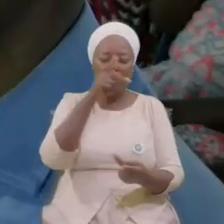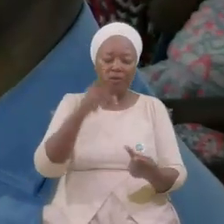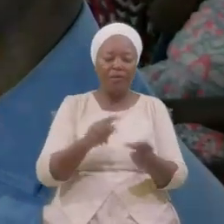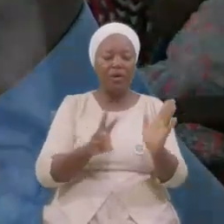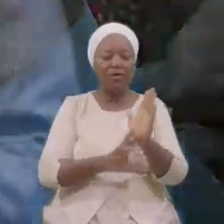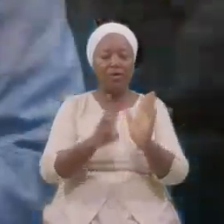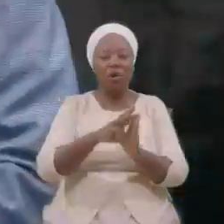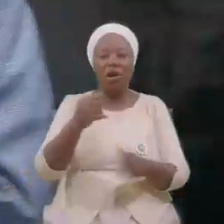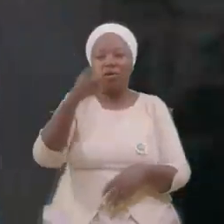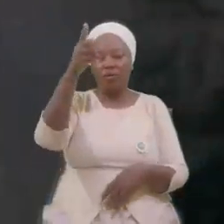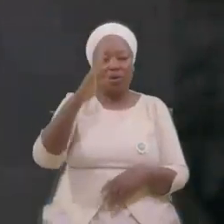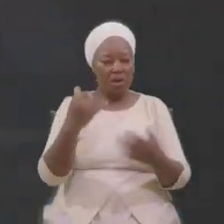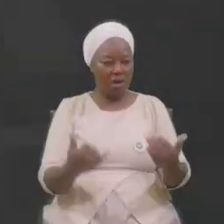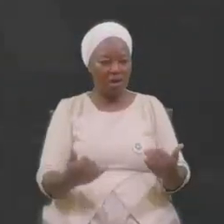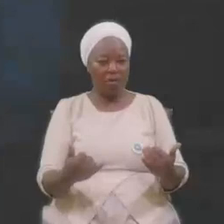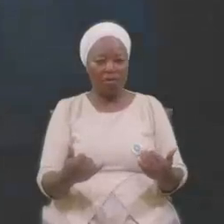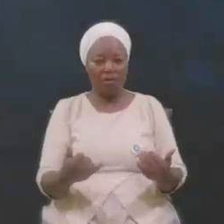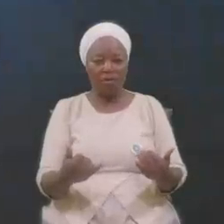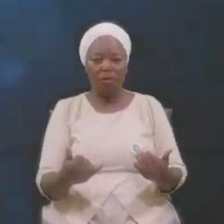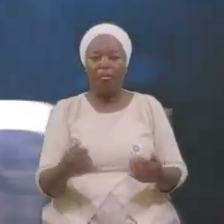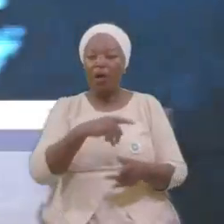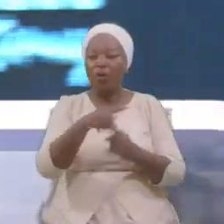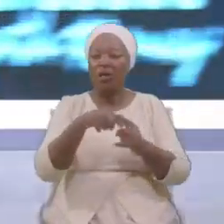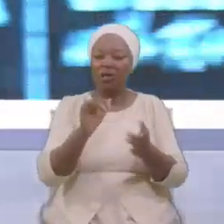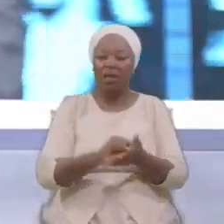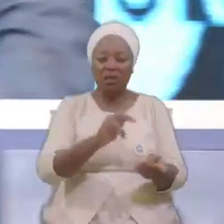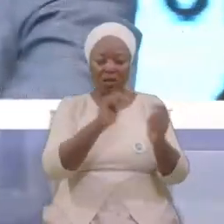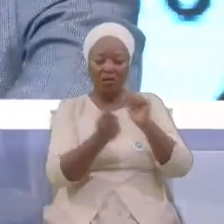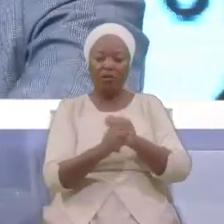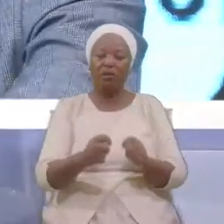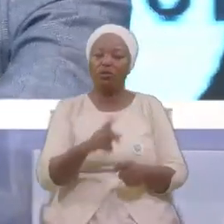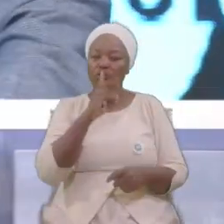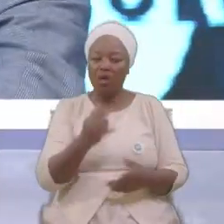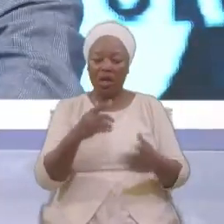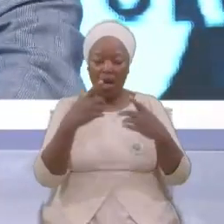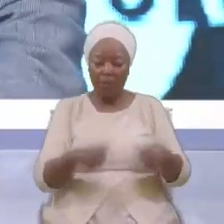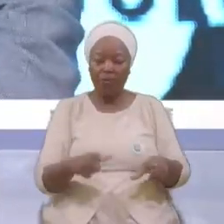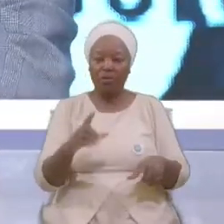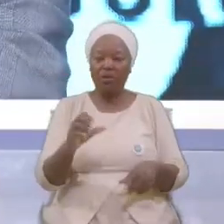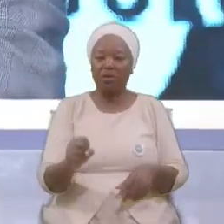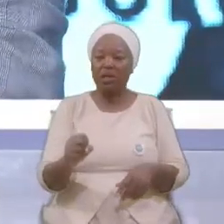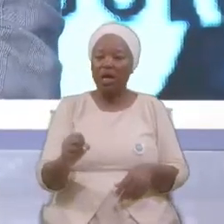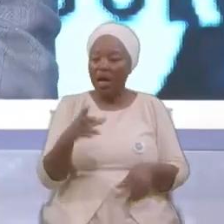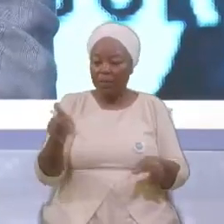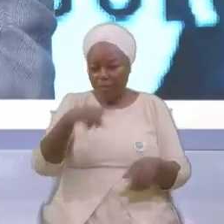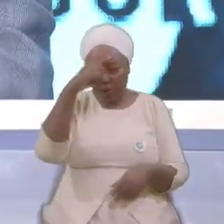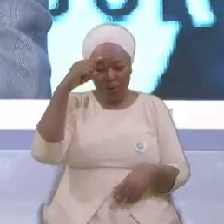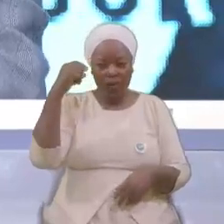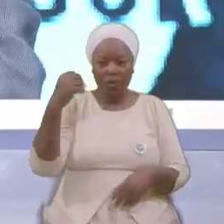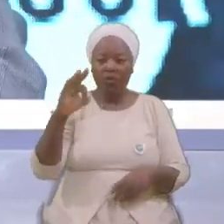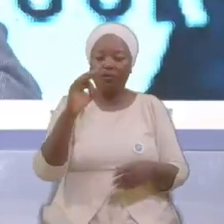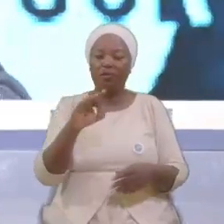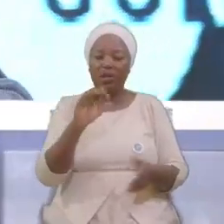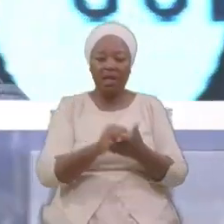of God. Now, when that transformation actually takes place as a result of